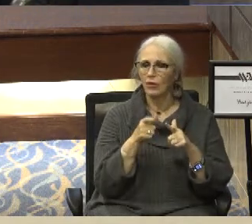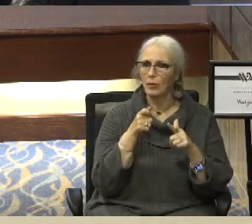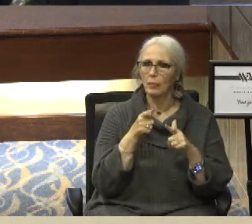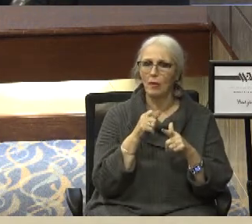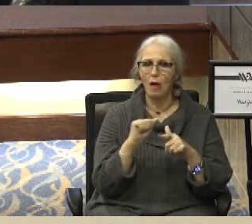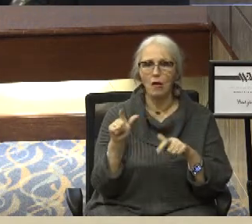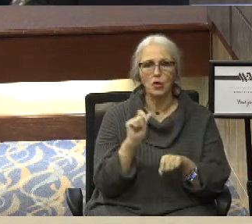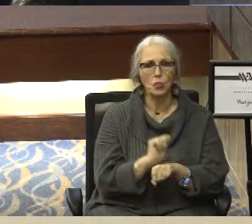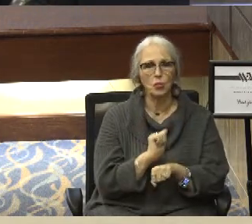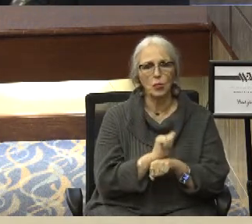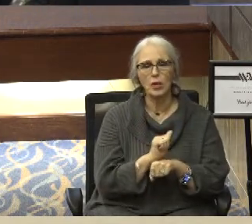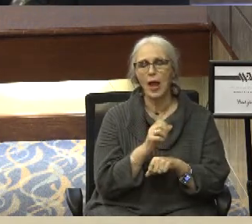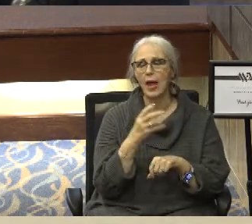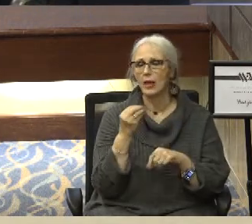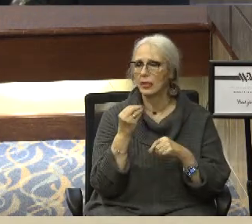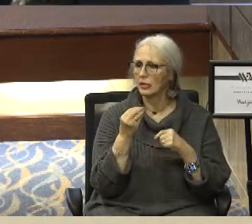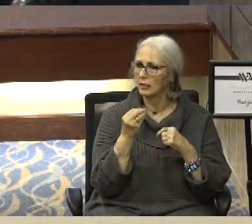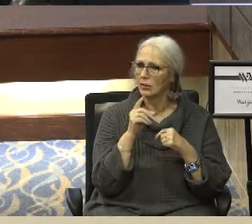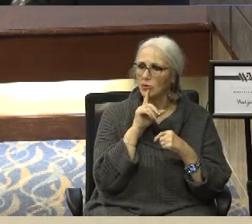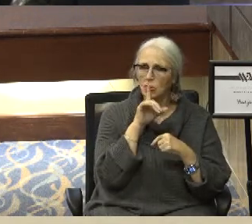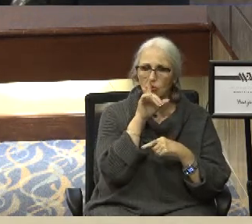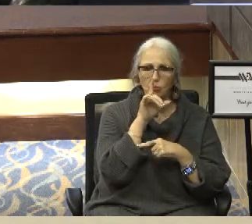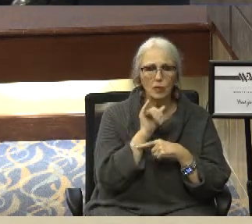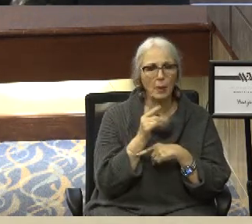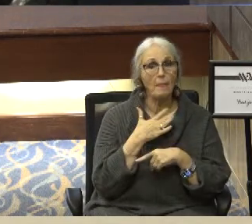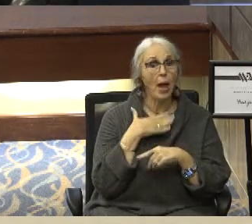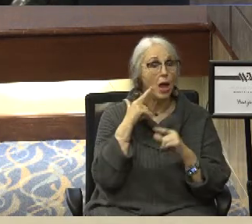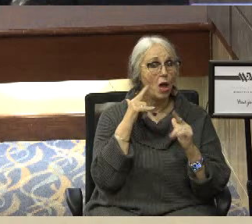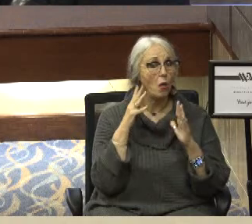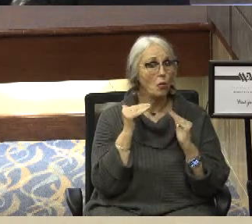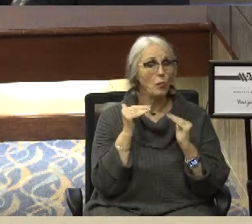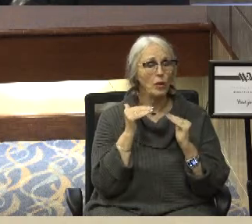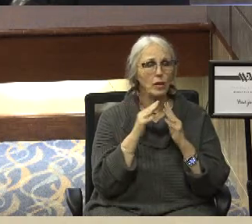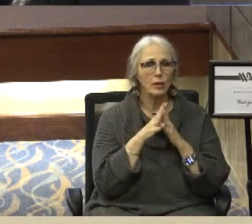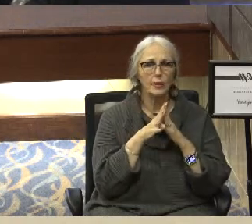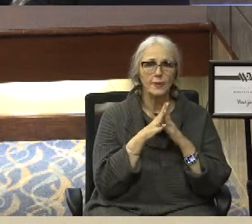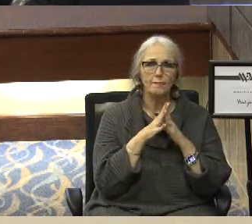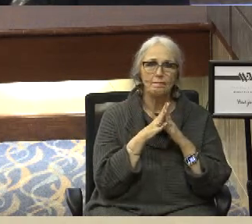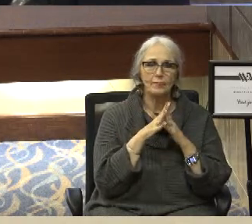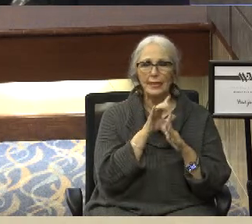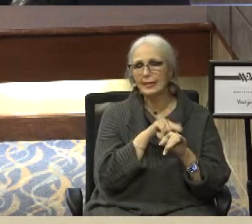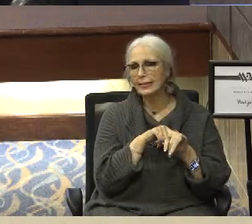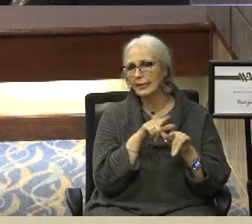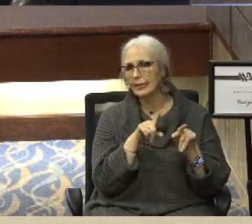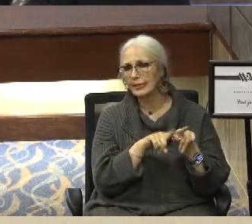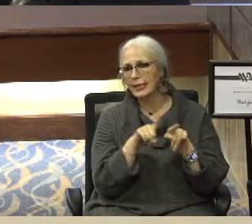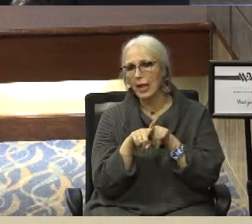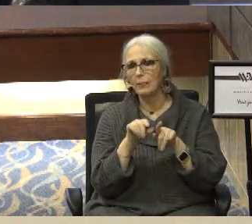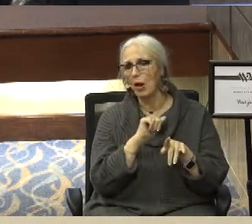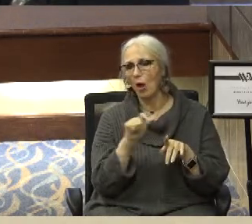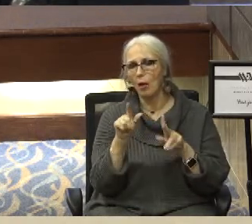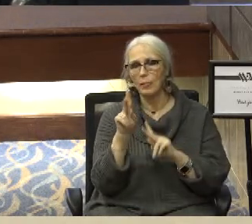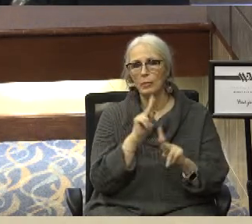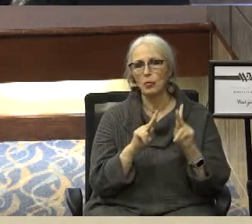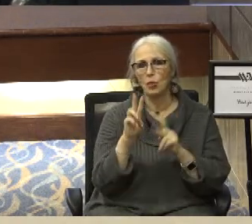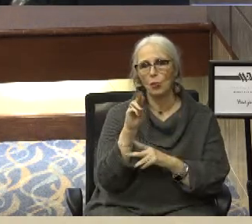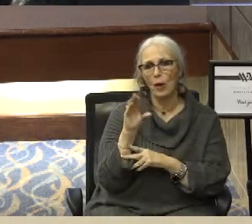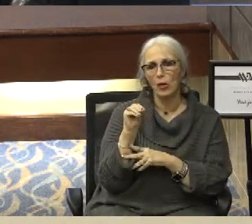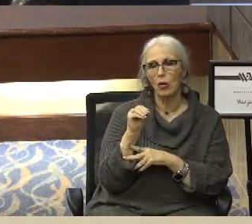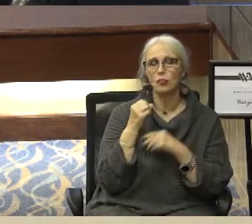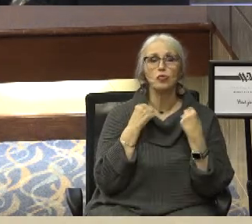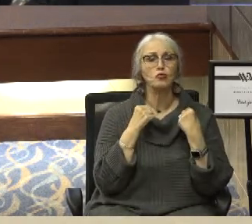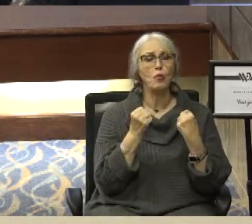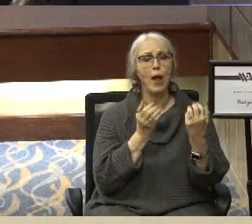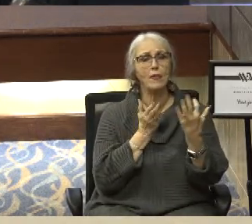it's a real triumph. And I just, my hope is that in the same way that all Wacoans will get to drive down the interstate